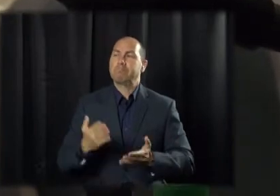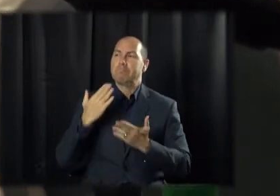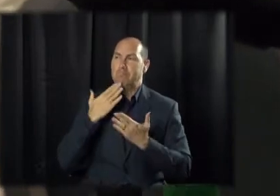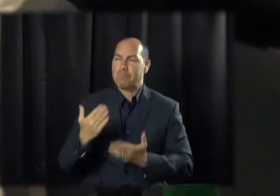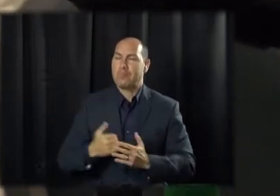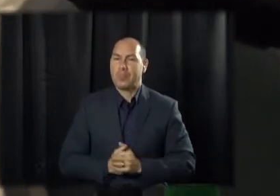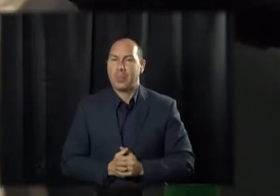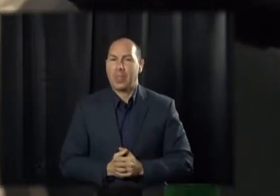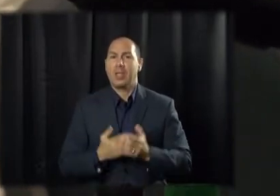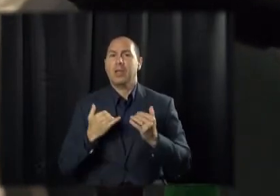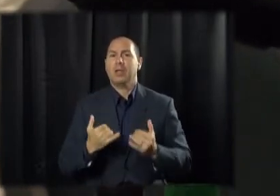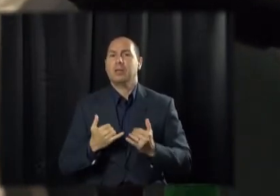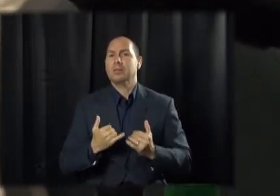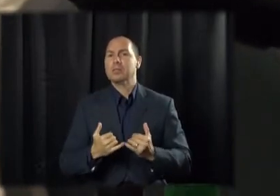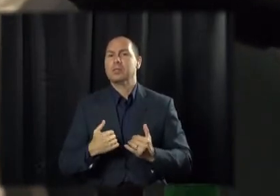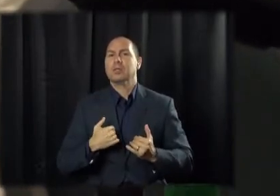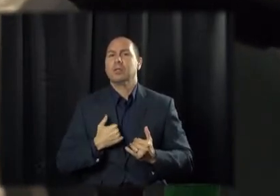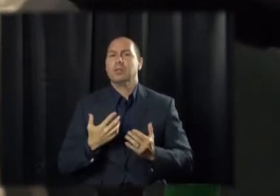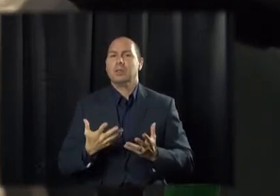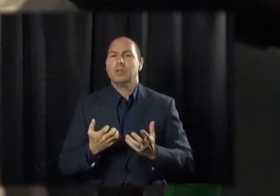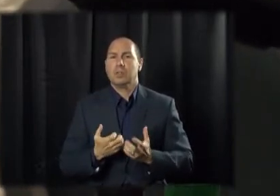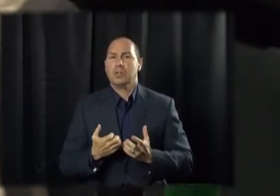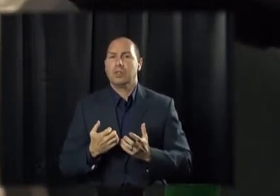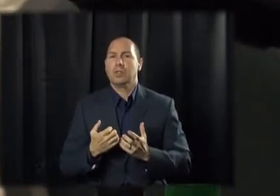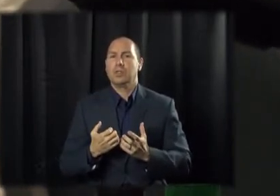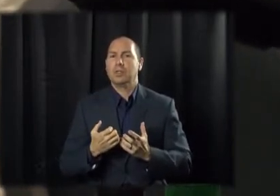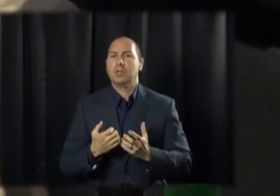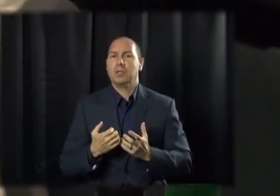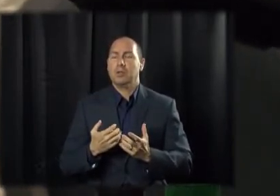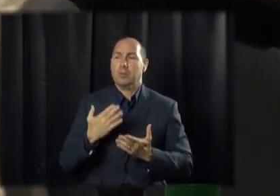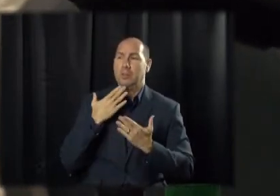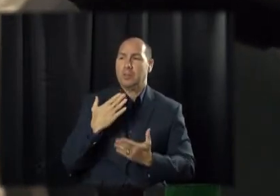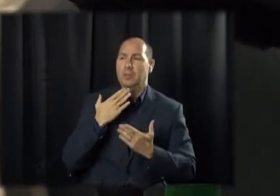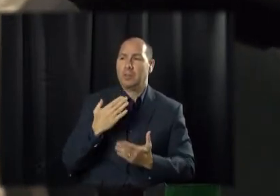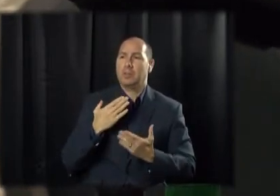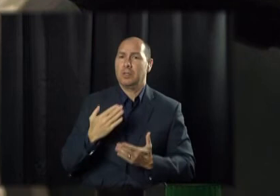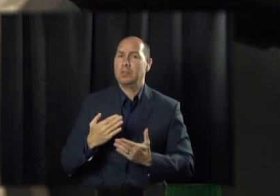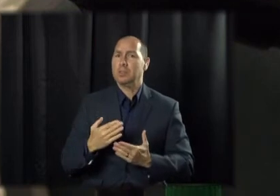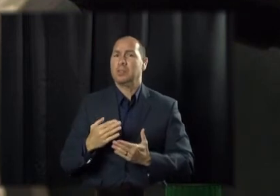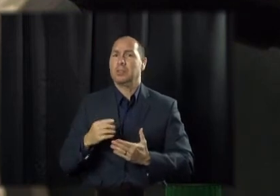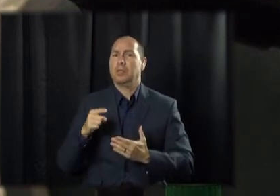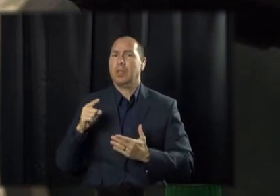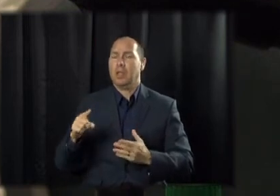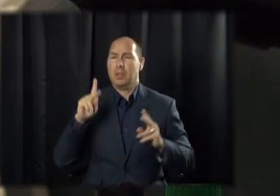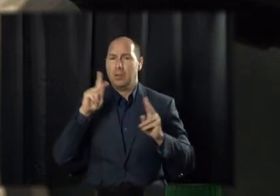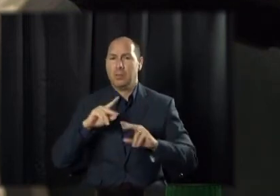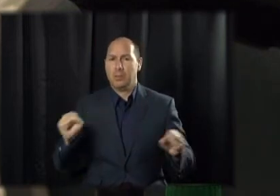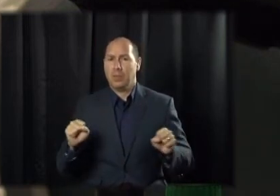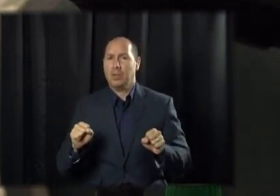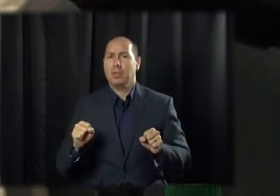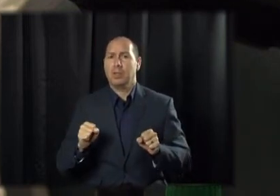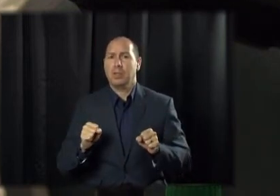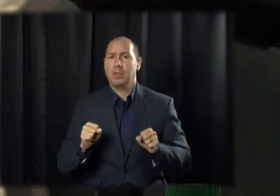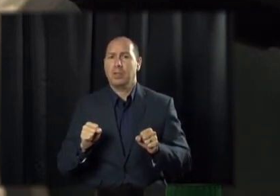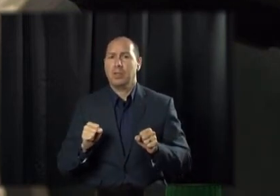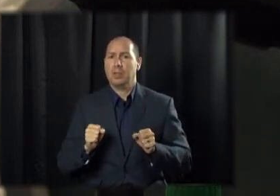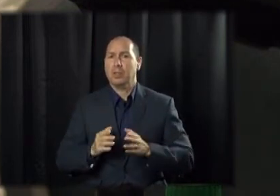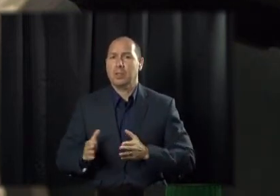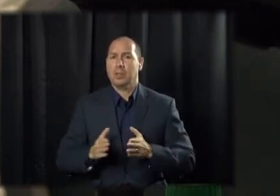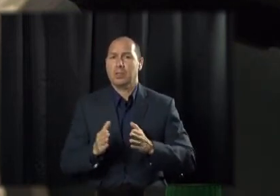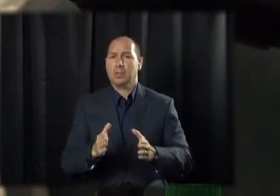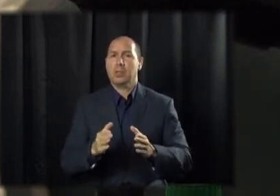presence of Edwin Gonzalez, the Executive Director of the Puerto Rico Highways and Transportation Authority, who is with us